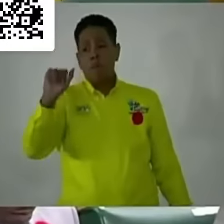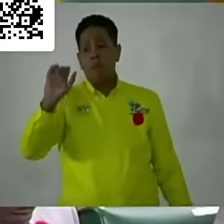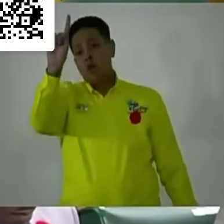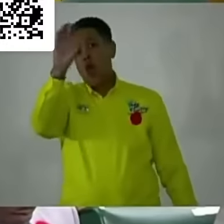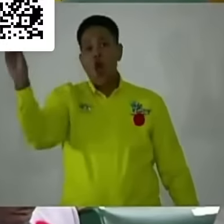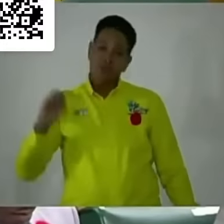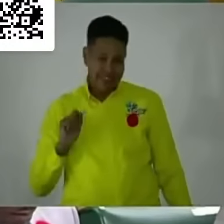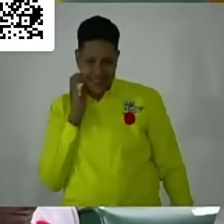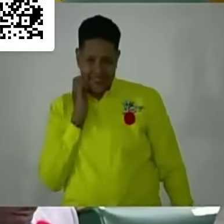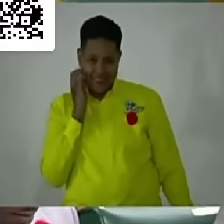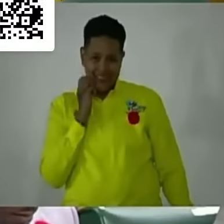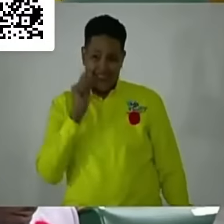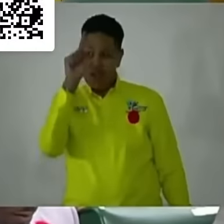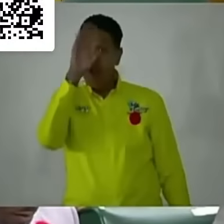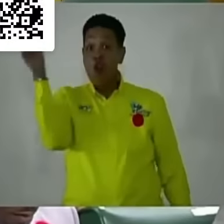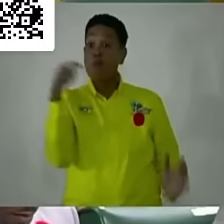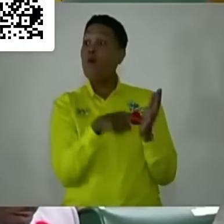company.